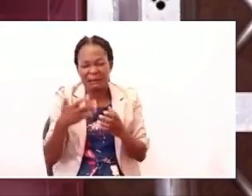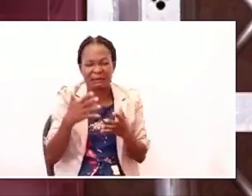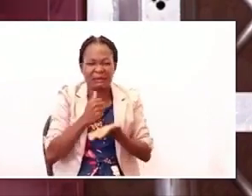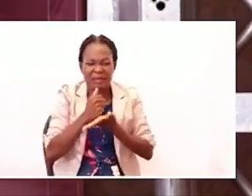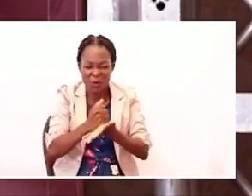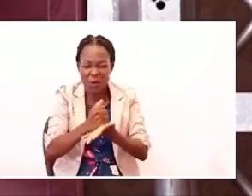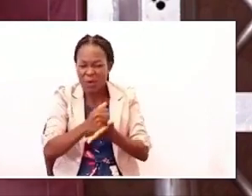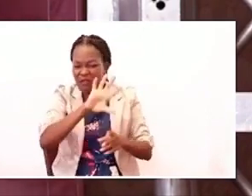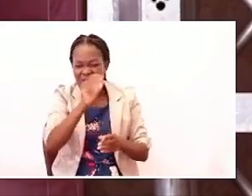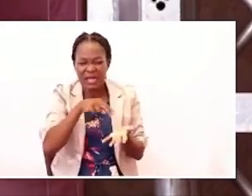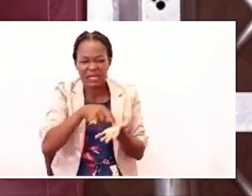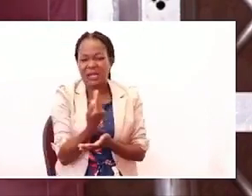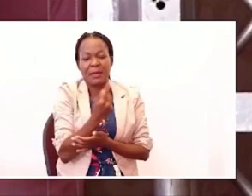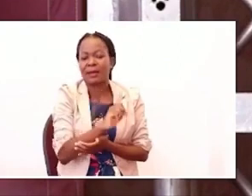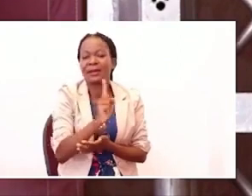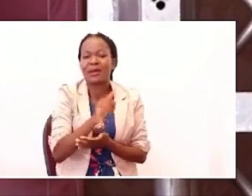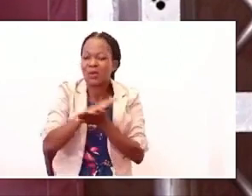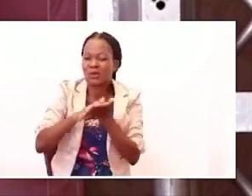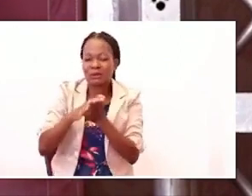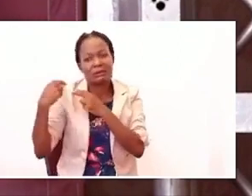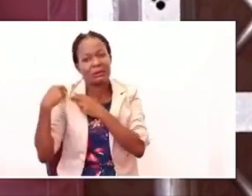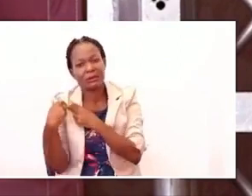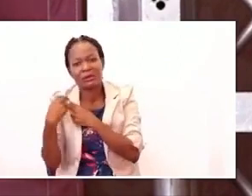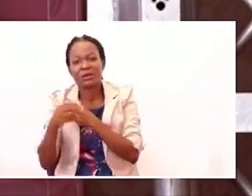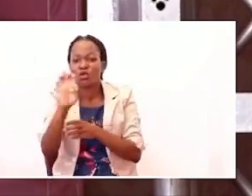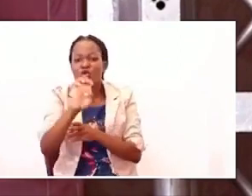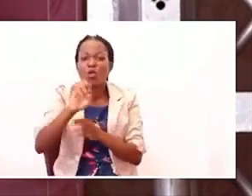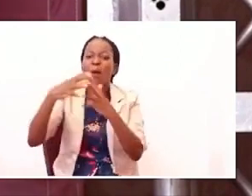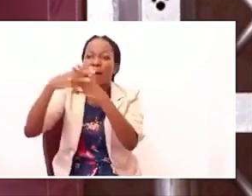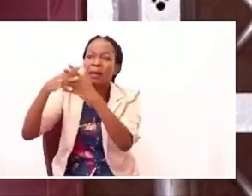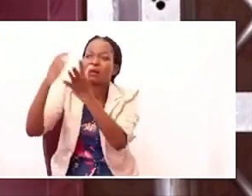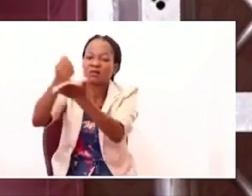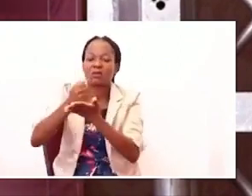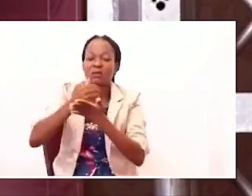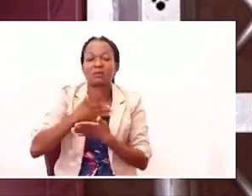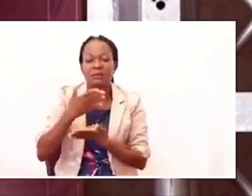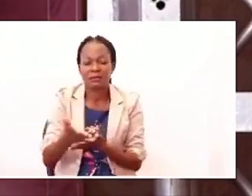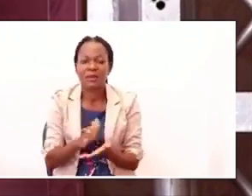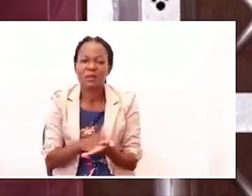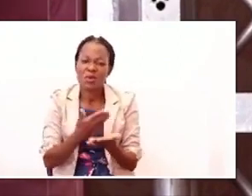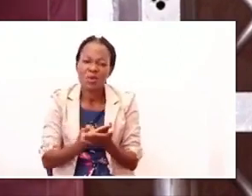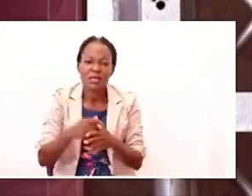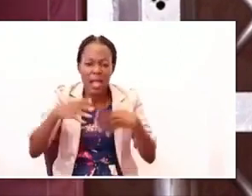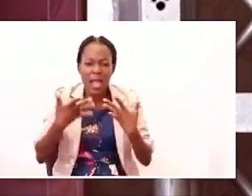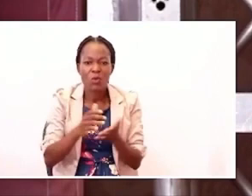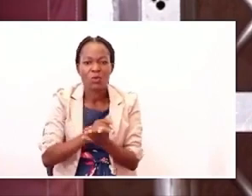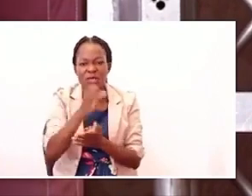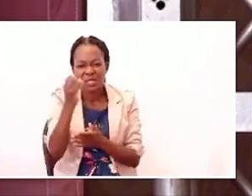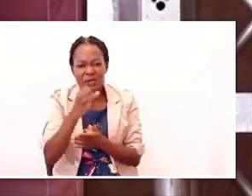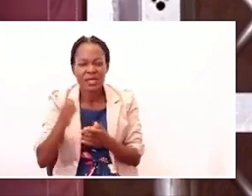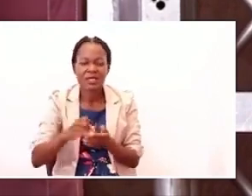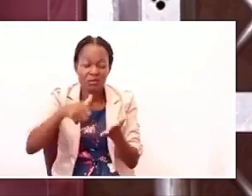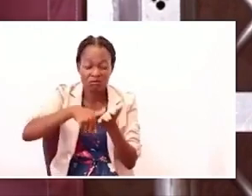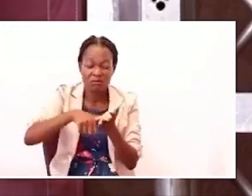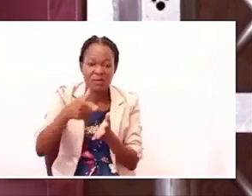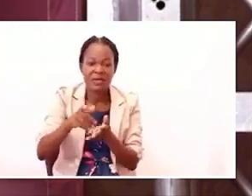dependence. It is structured to perpetuate the dependence of African countries or African economies on